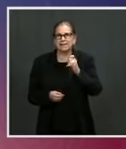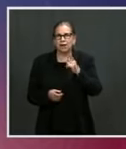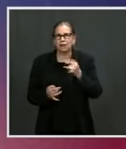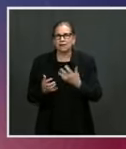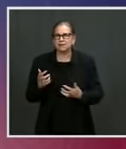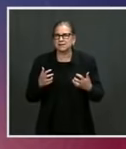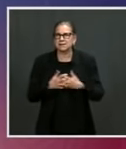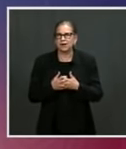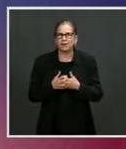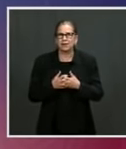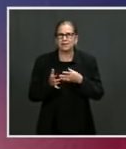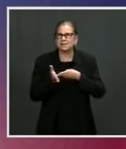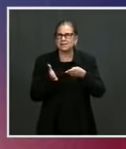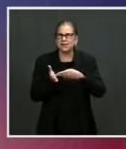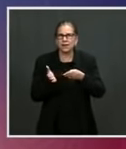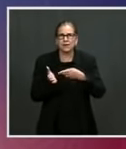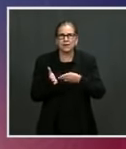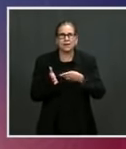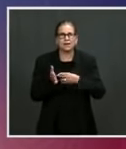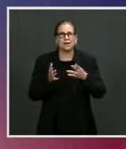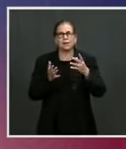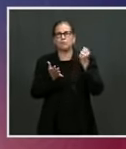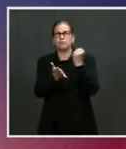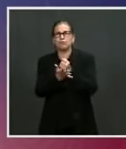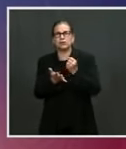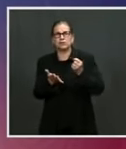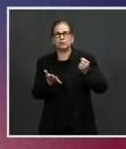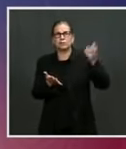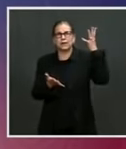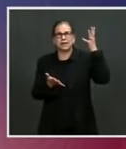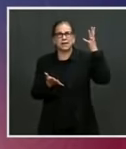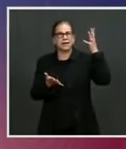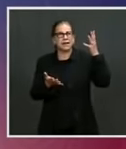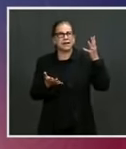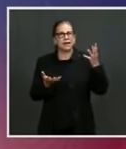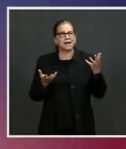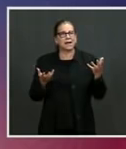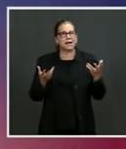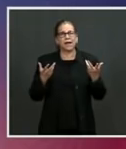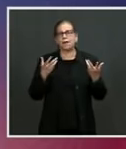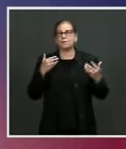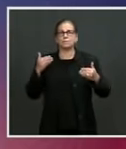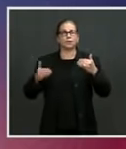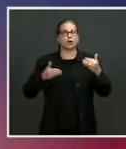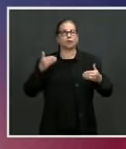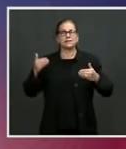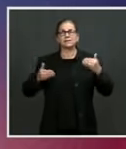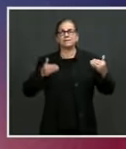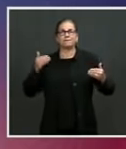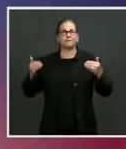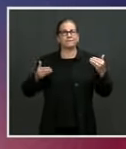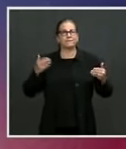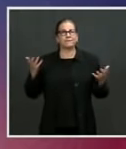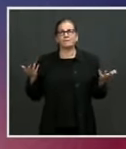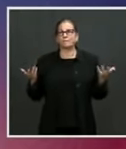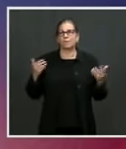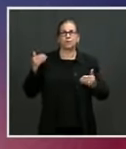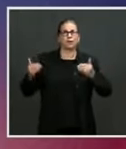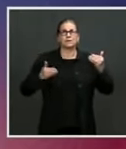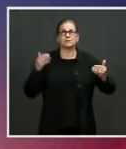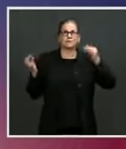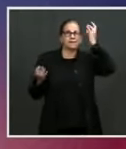struggle for posterity, prosperity and progress. And yes, the struggle for the